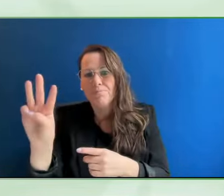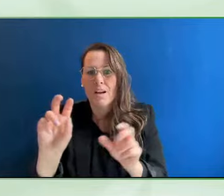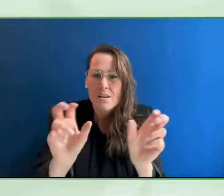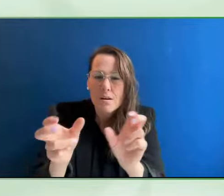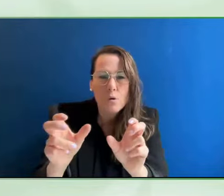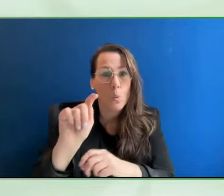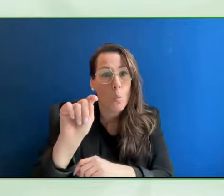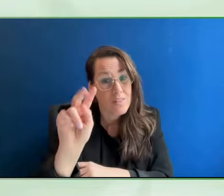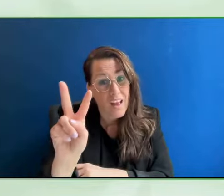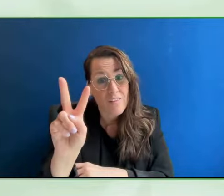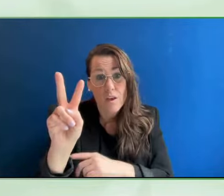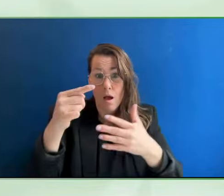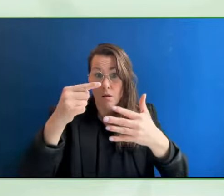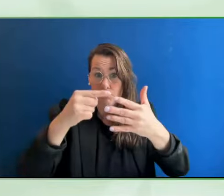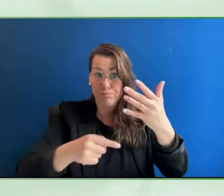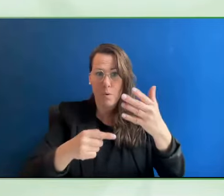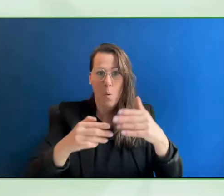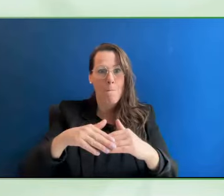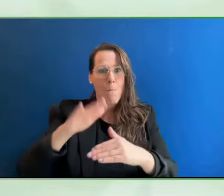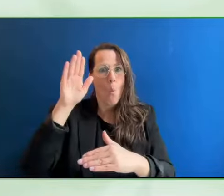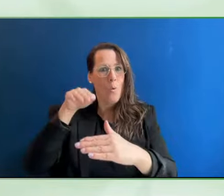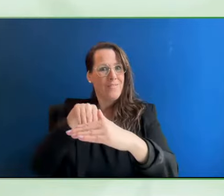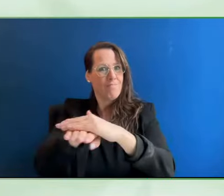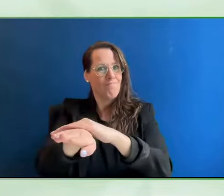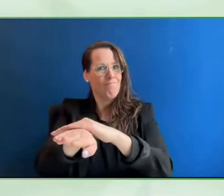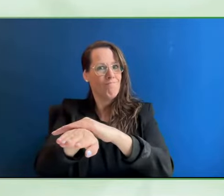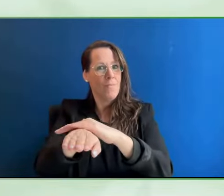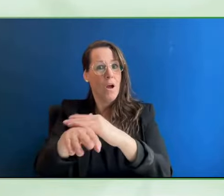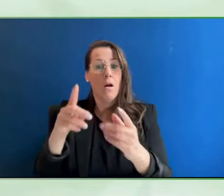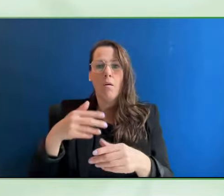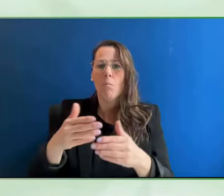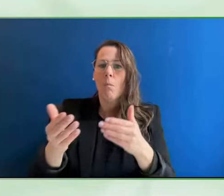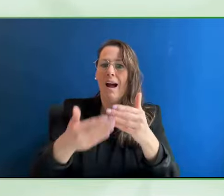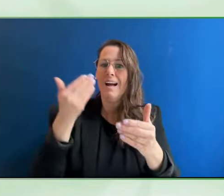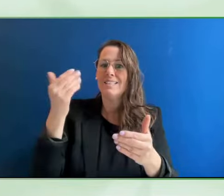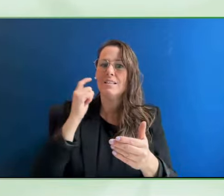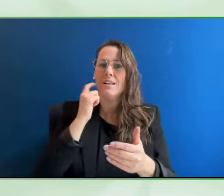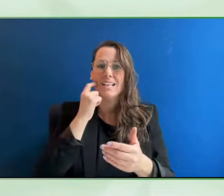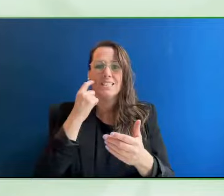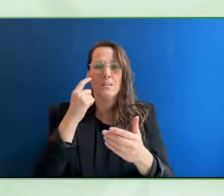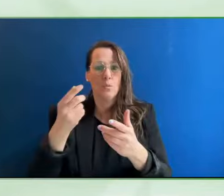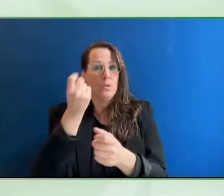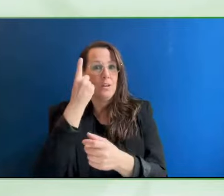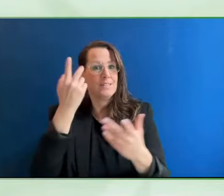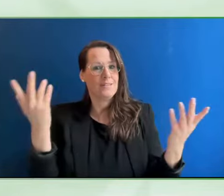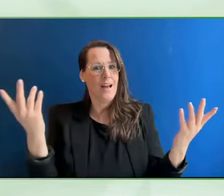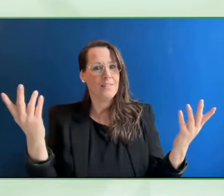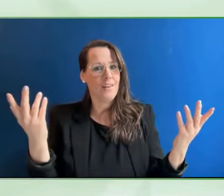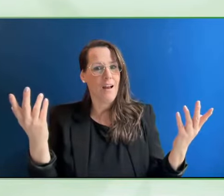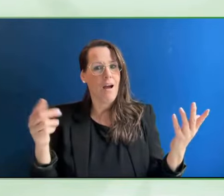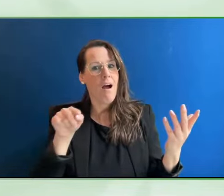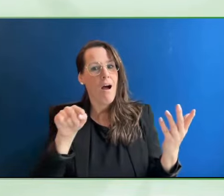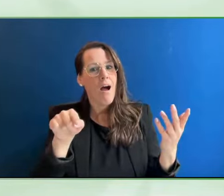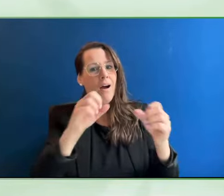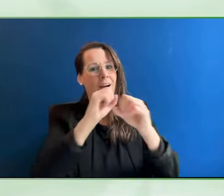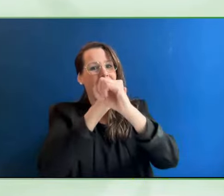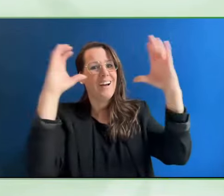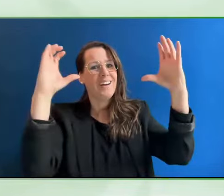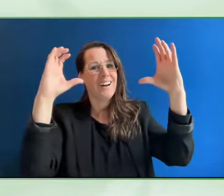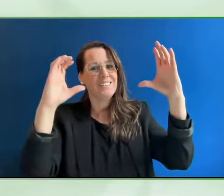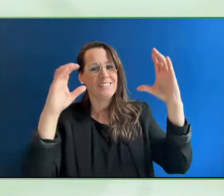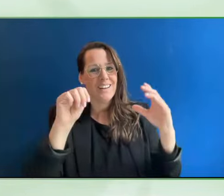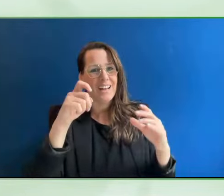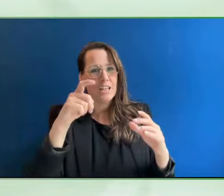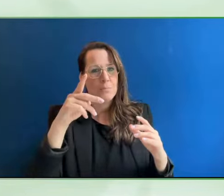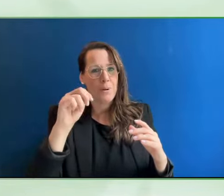easy language in media. And I'm convinced that it will be an important contribution for increasing